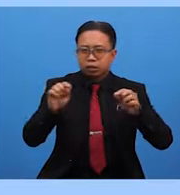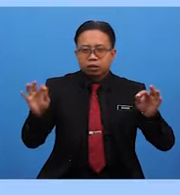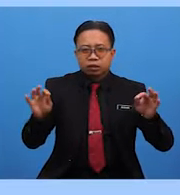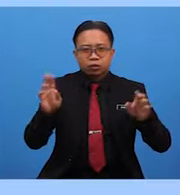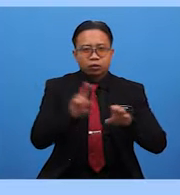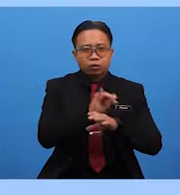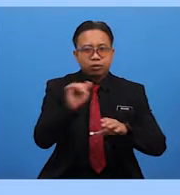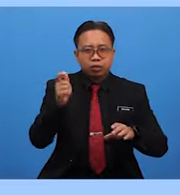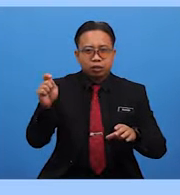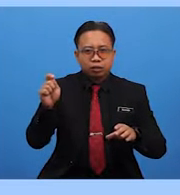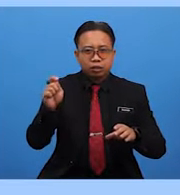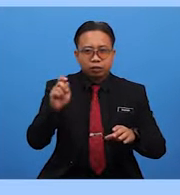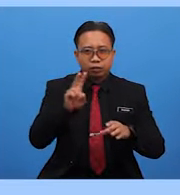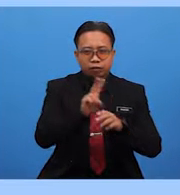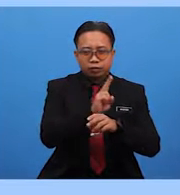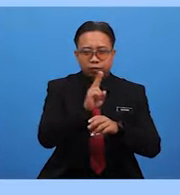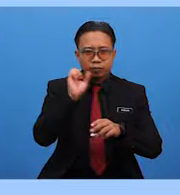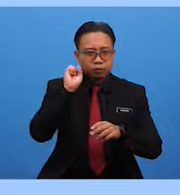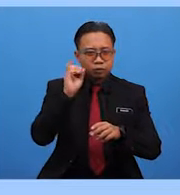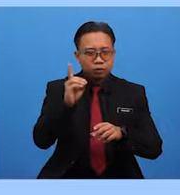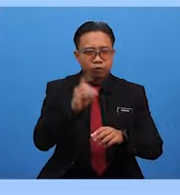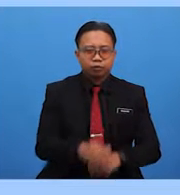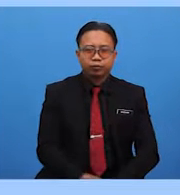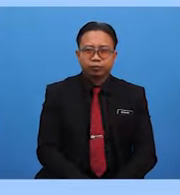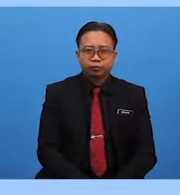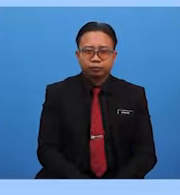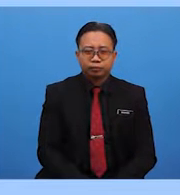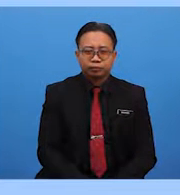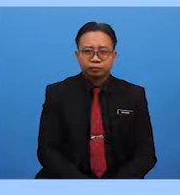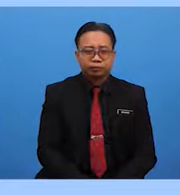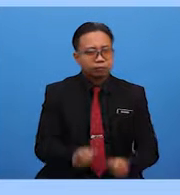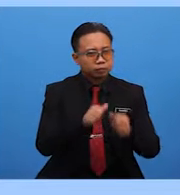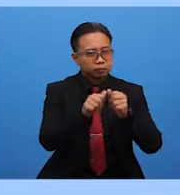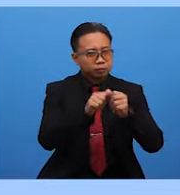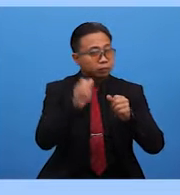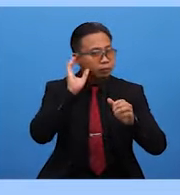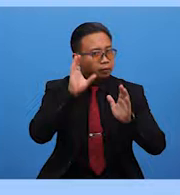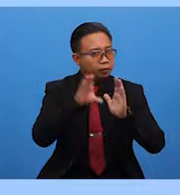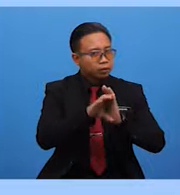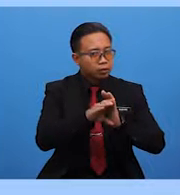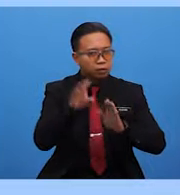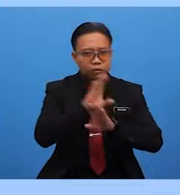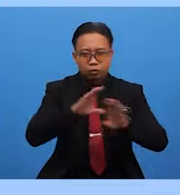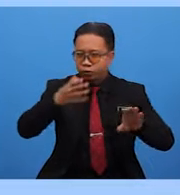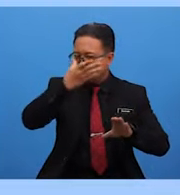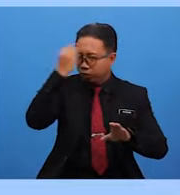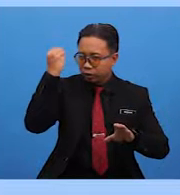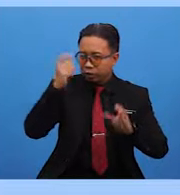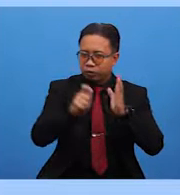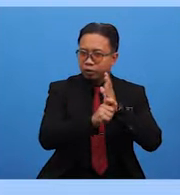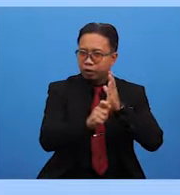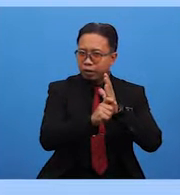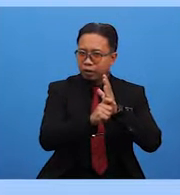verb should. The action word is provided for each picture. Don't forget to add